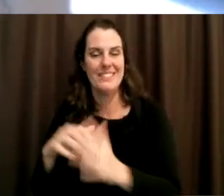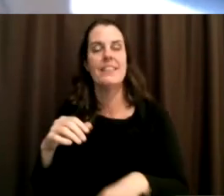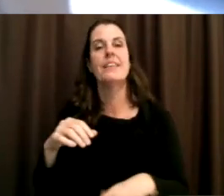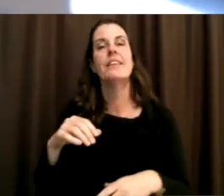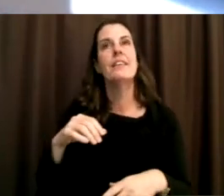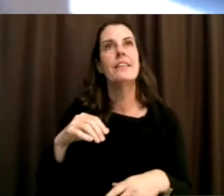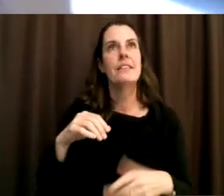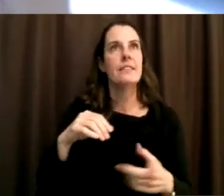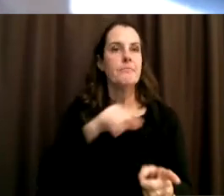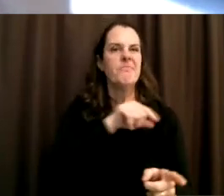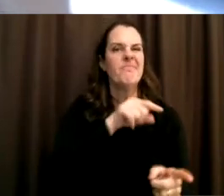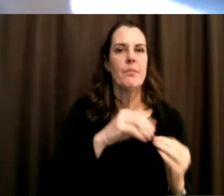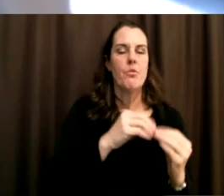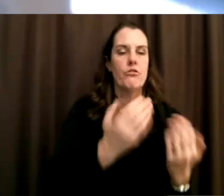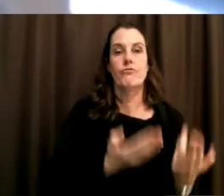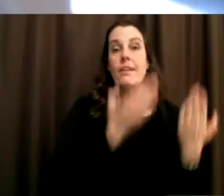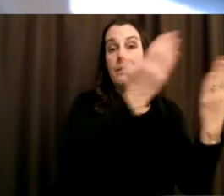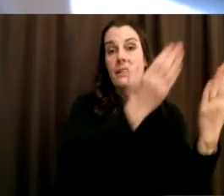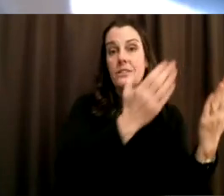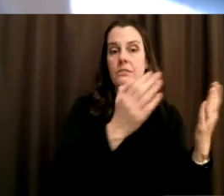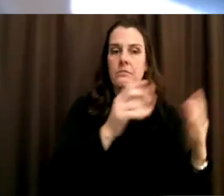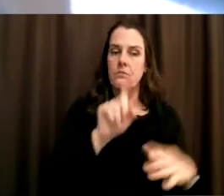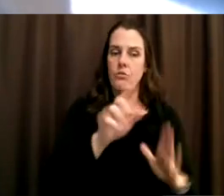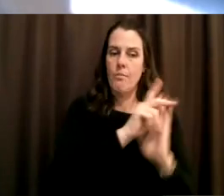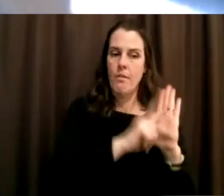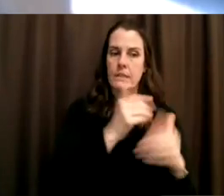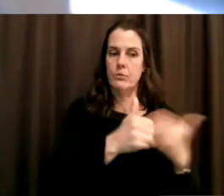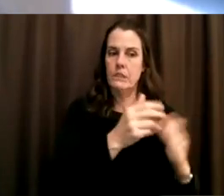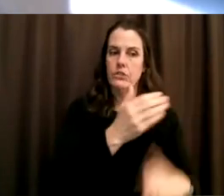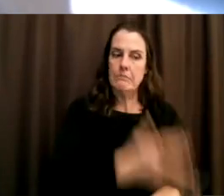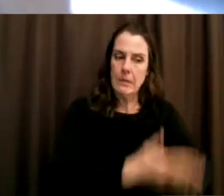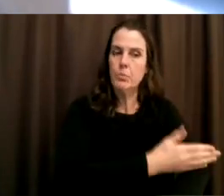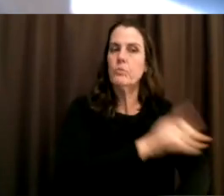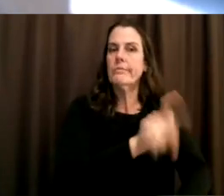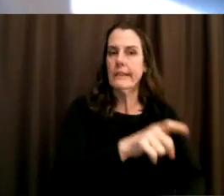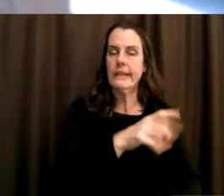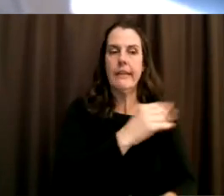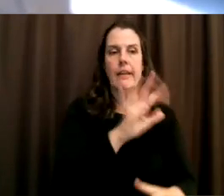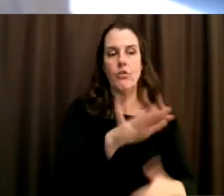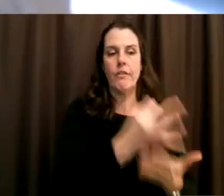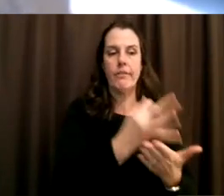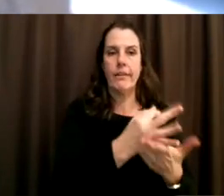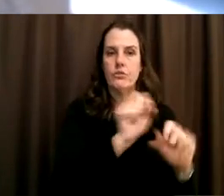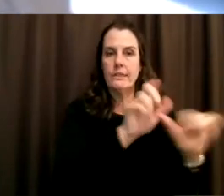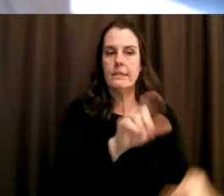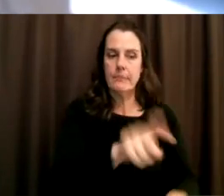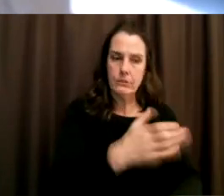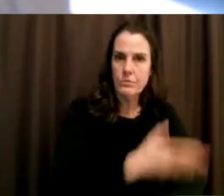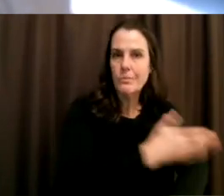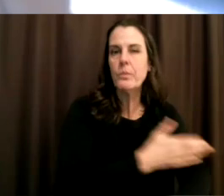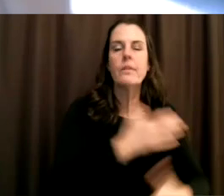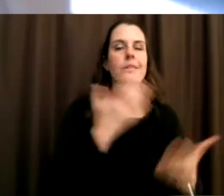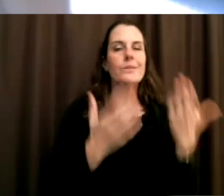just, recommendations to improve your policies and procedures and your financial management system. So, maybe a